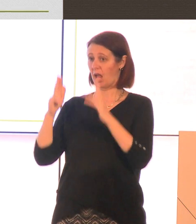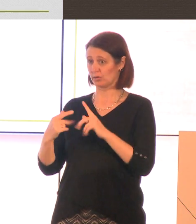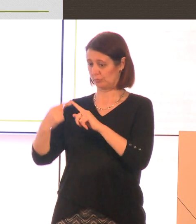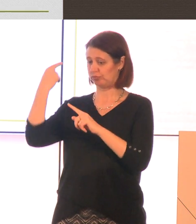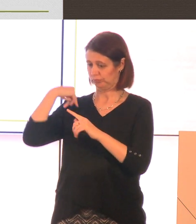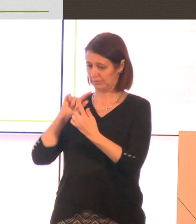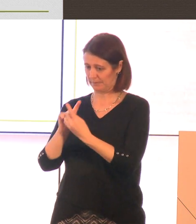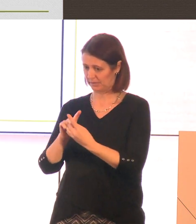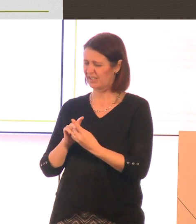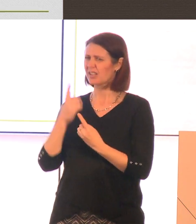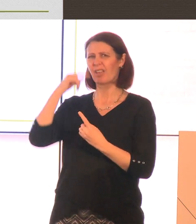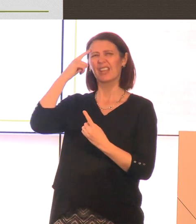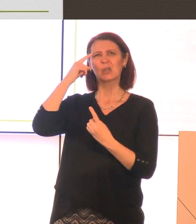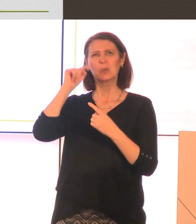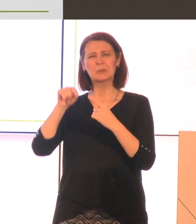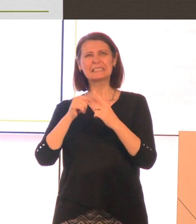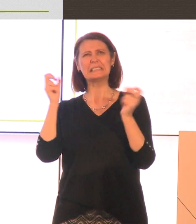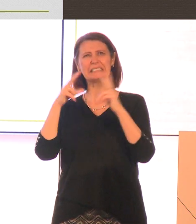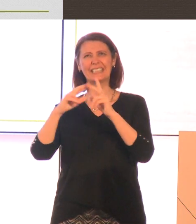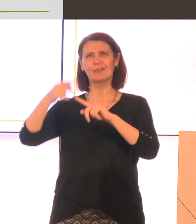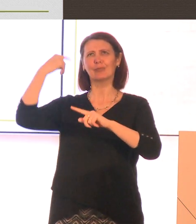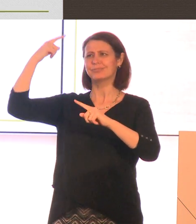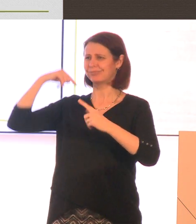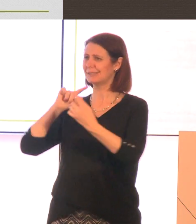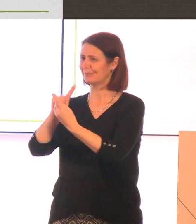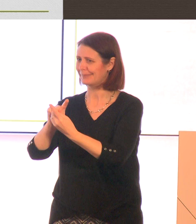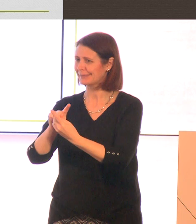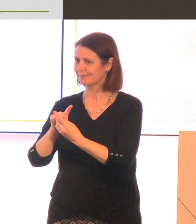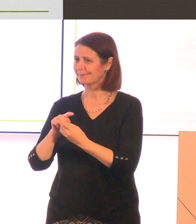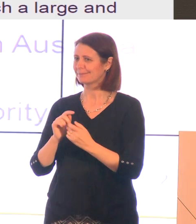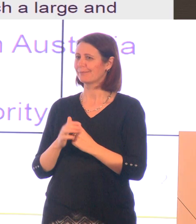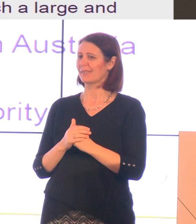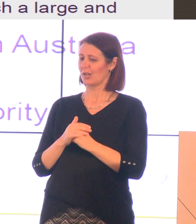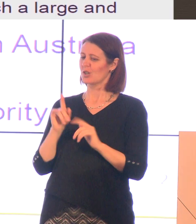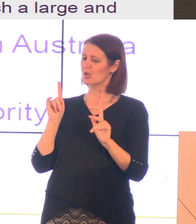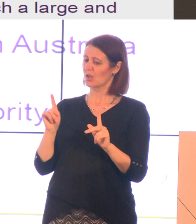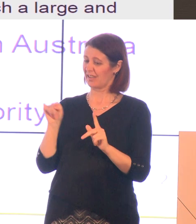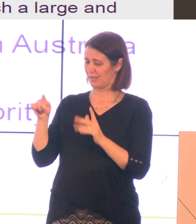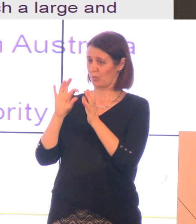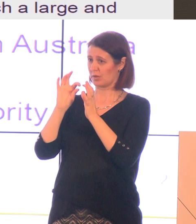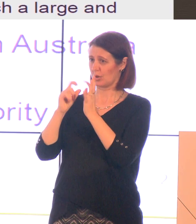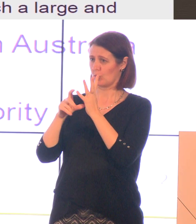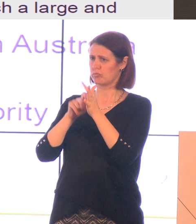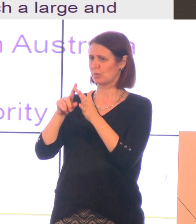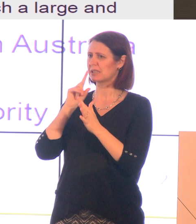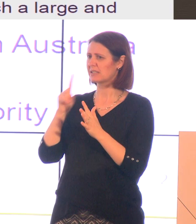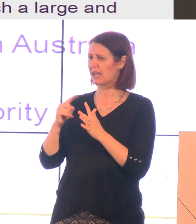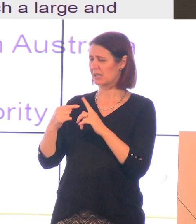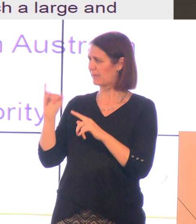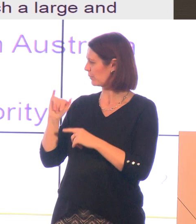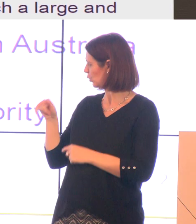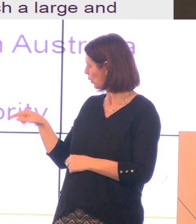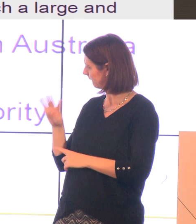was in Sydney, from memory. And this is what Bruce said at the time, when I think, Bruce, you would have been probably in your